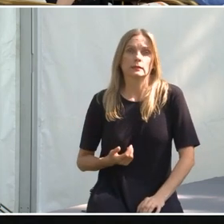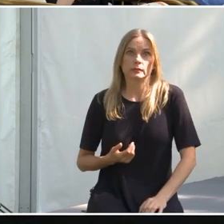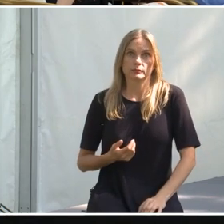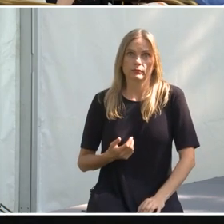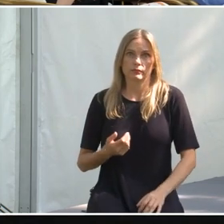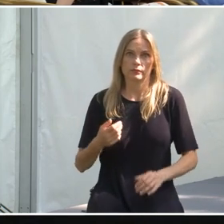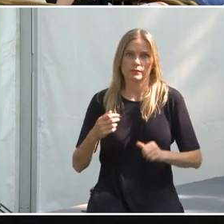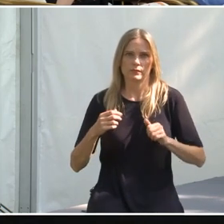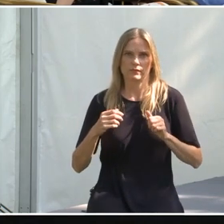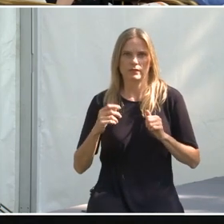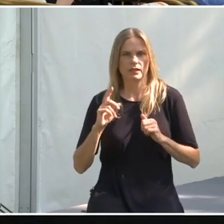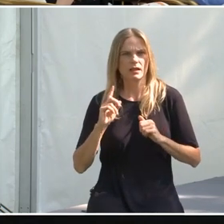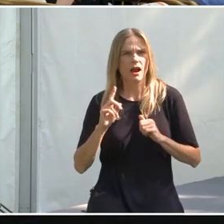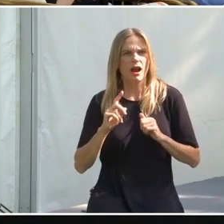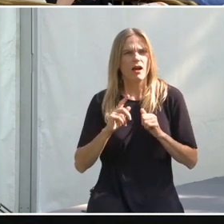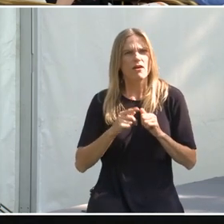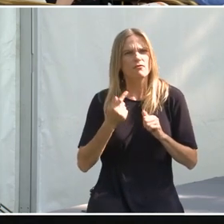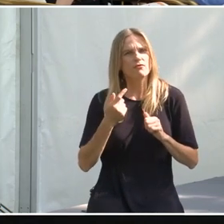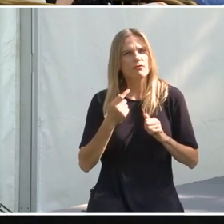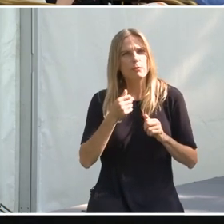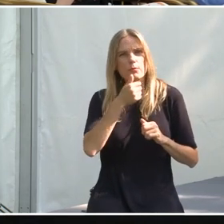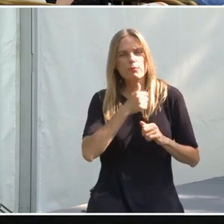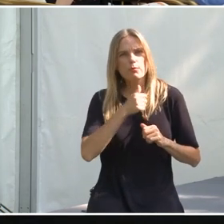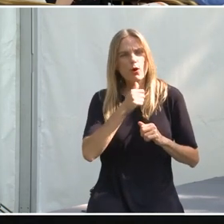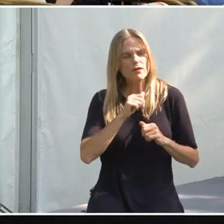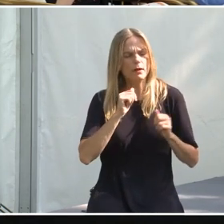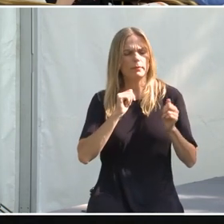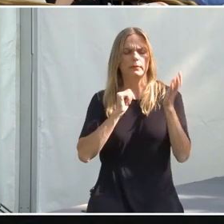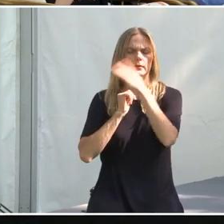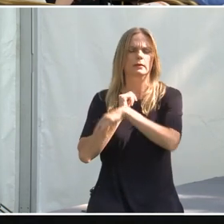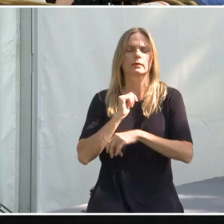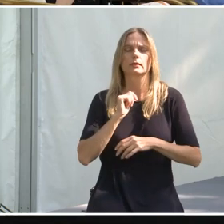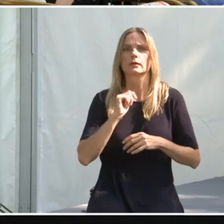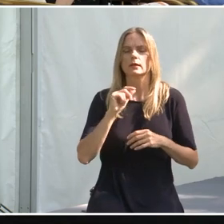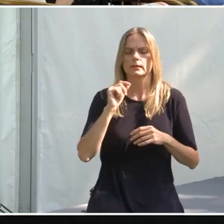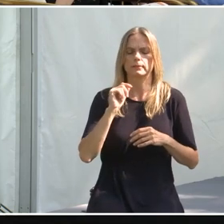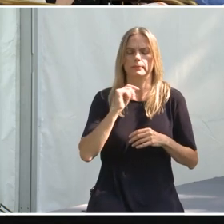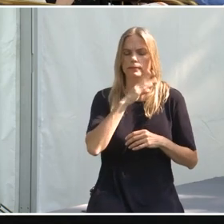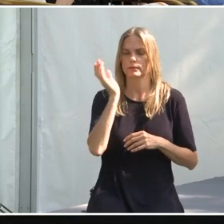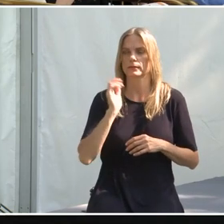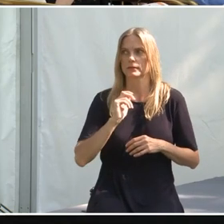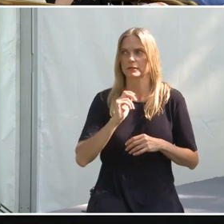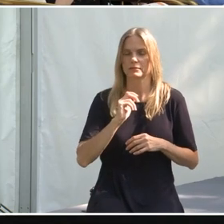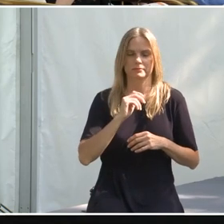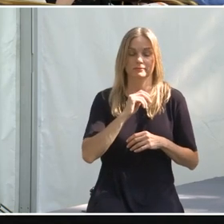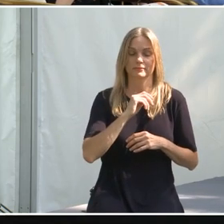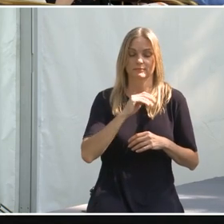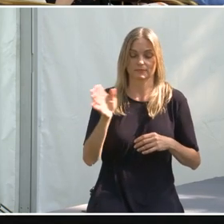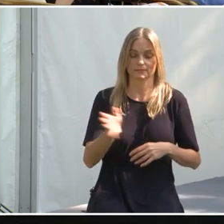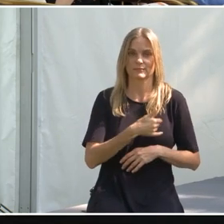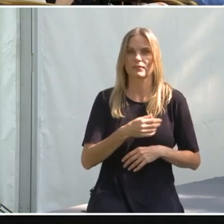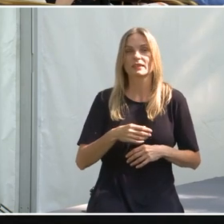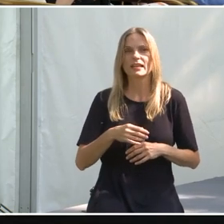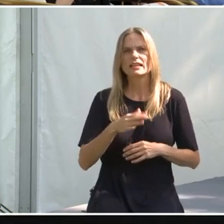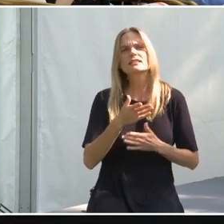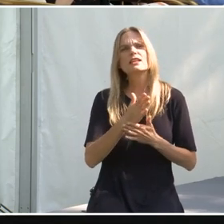if we try and unpack it a little bit, because there will clearly be some people here with a